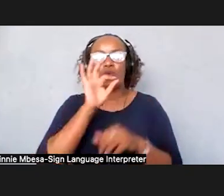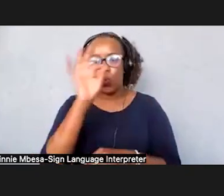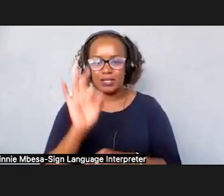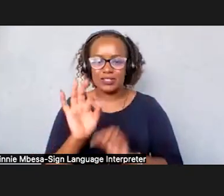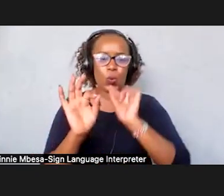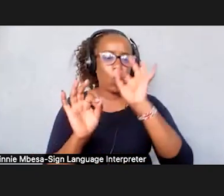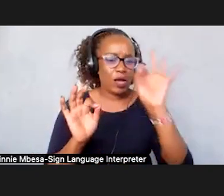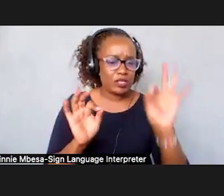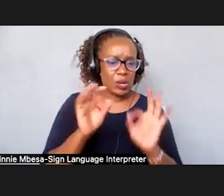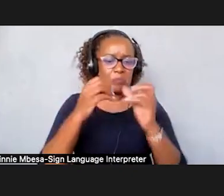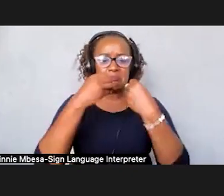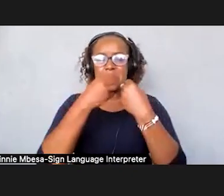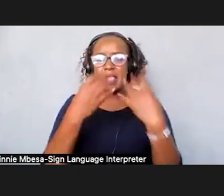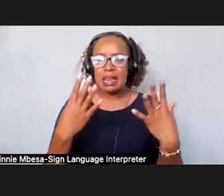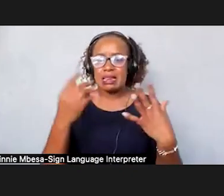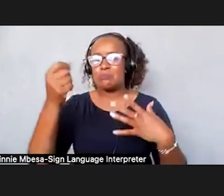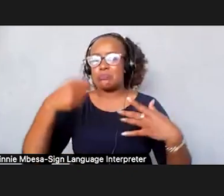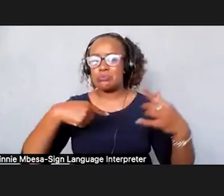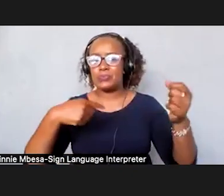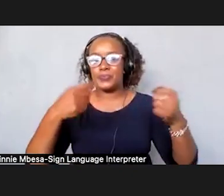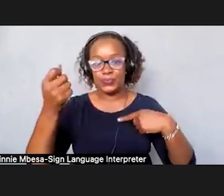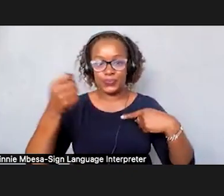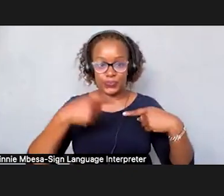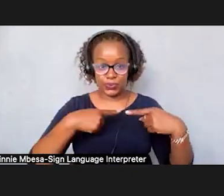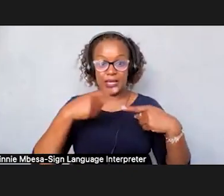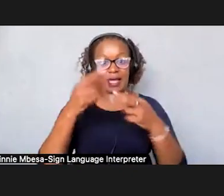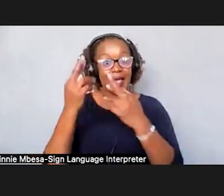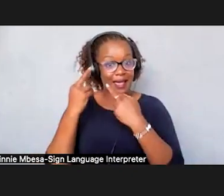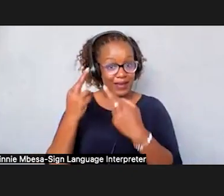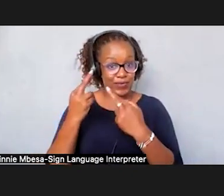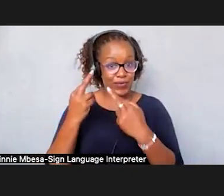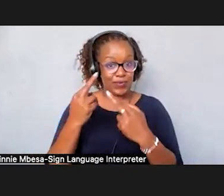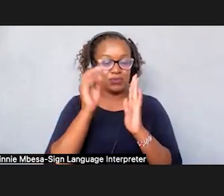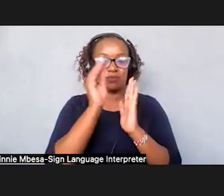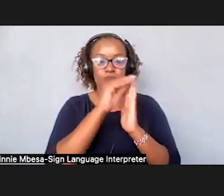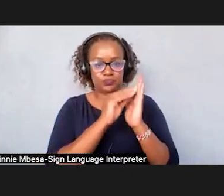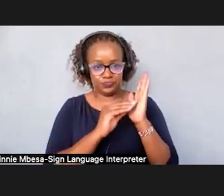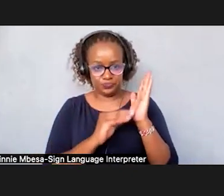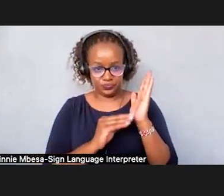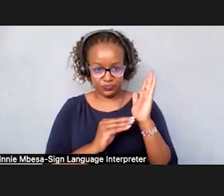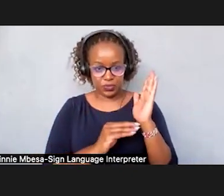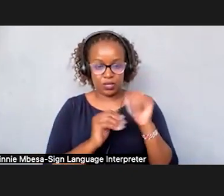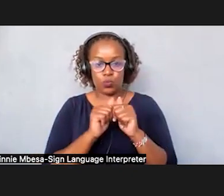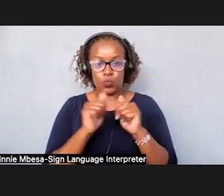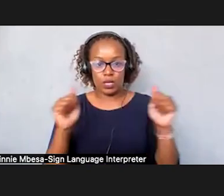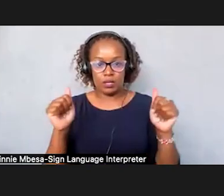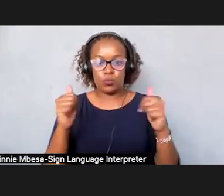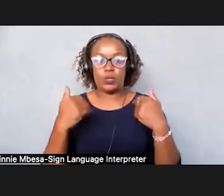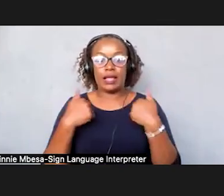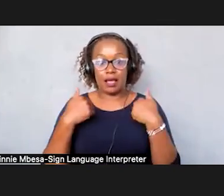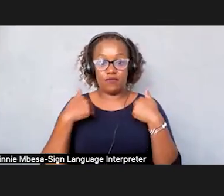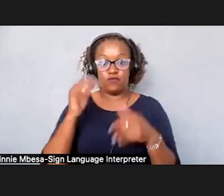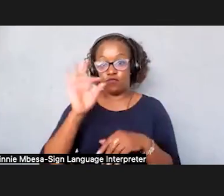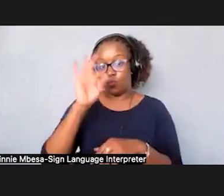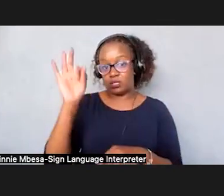notes. Caroline Maringa, who is our moderator, is also taking notes and will be leading us through a Q&A. And some of these questions